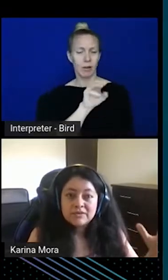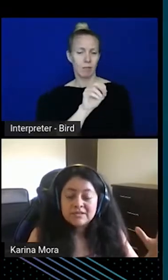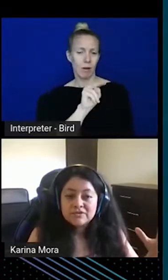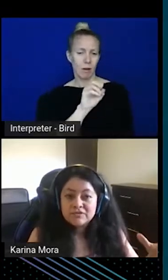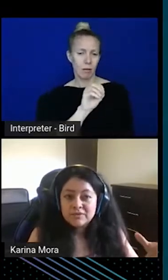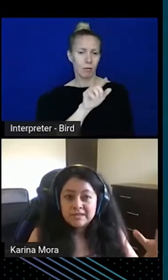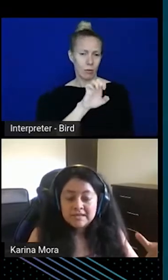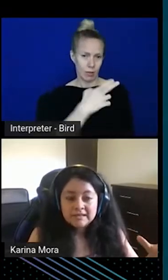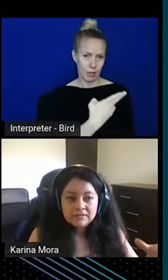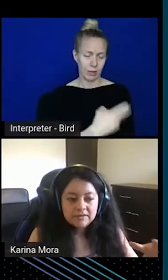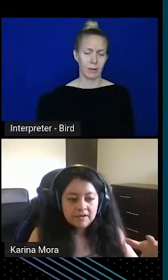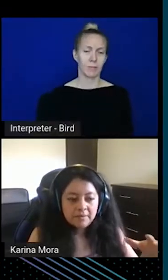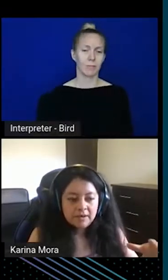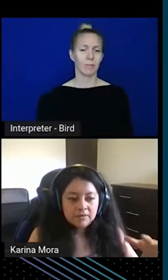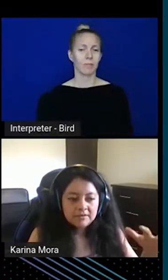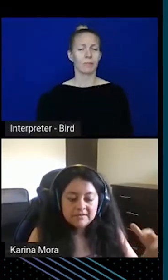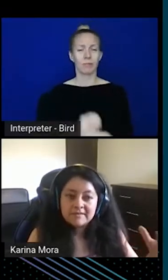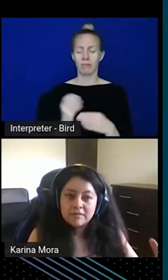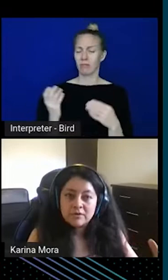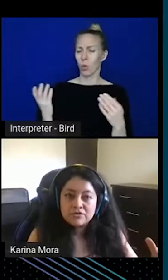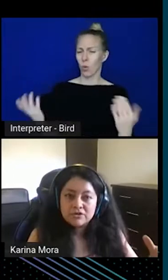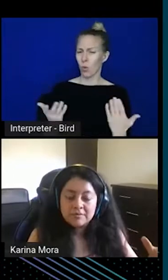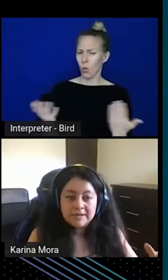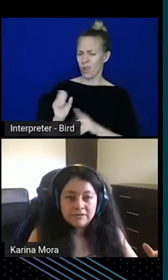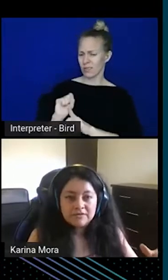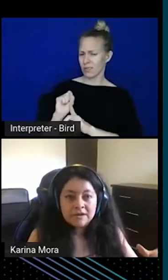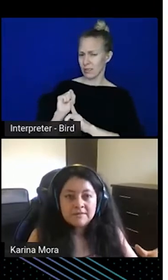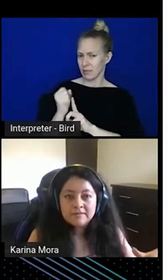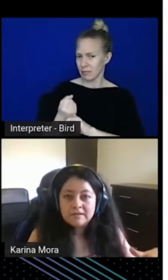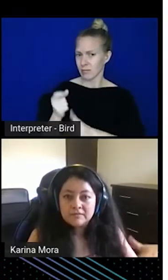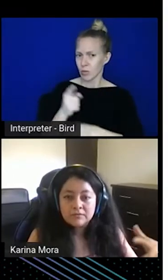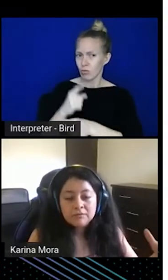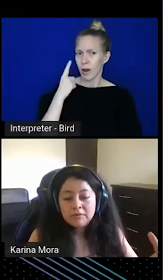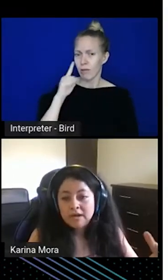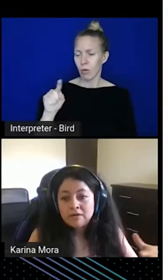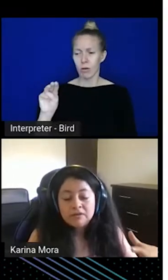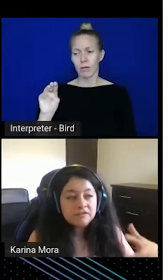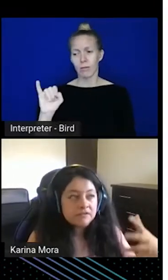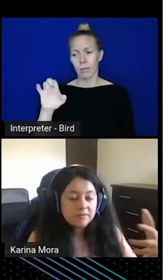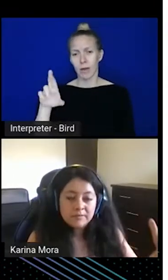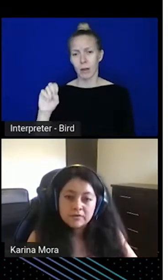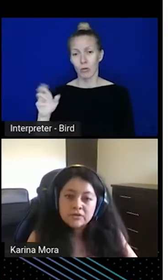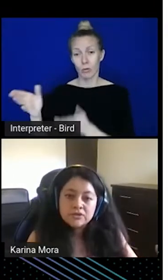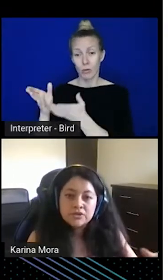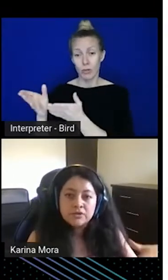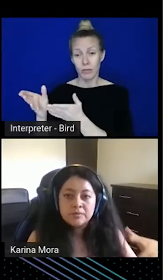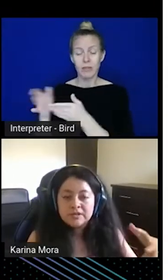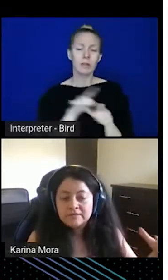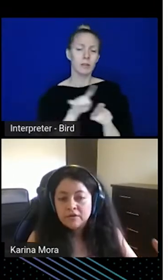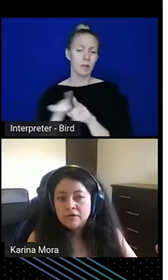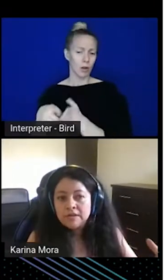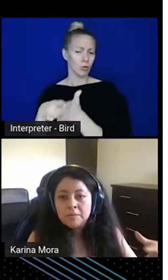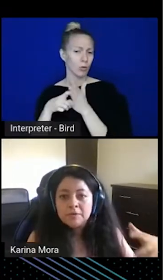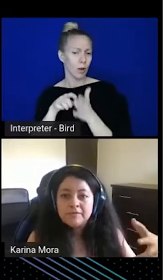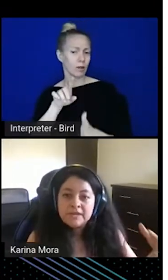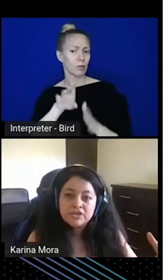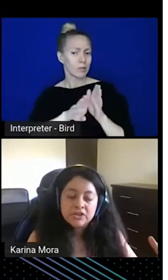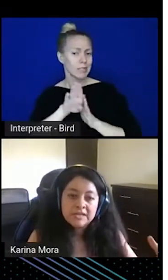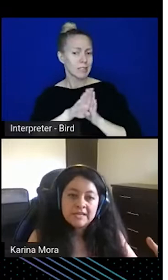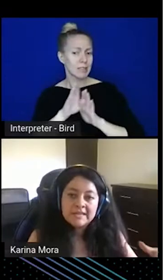And what conditions do we need to think about this evolution of microservices? We require also DevOps culture,